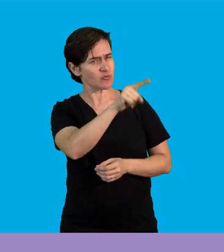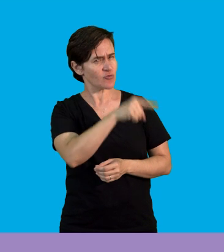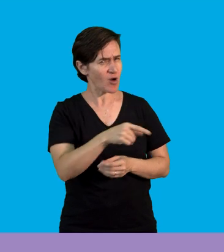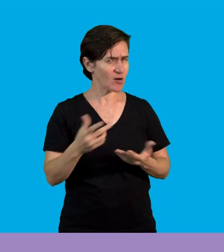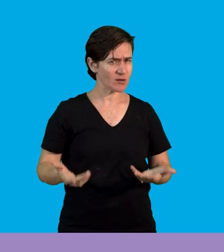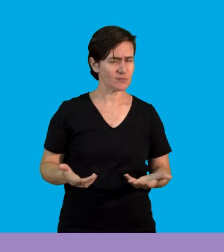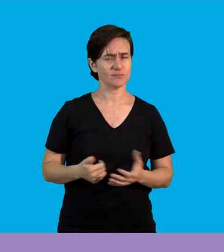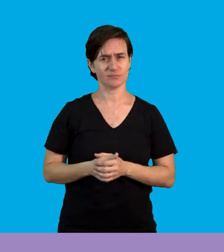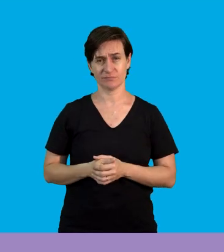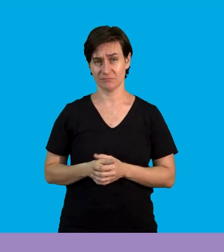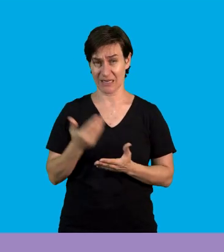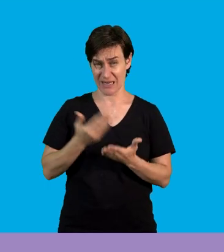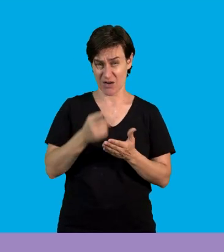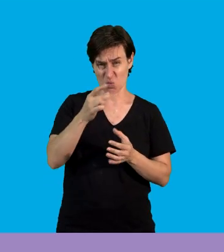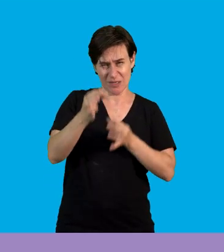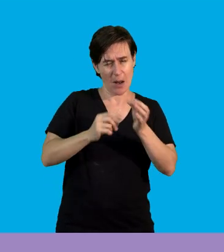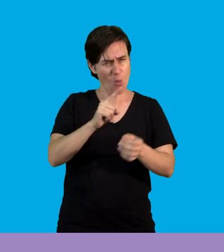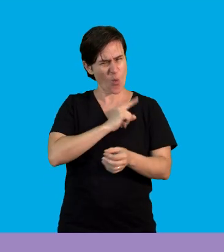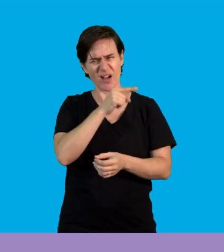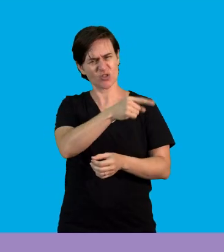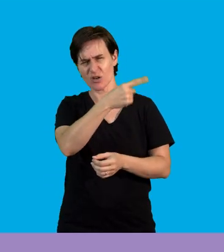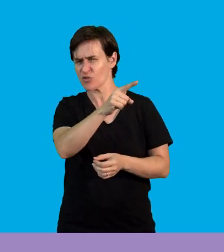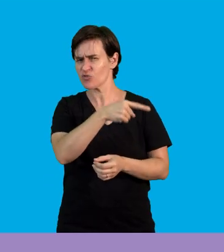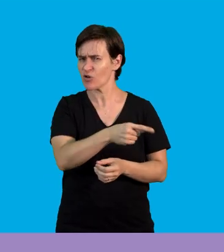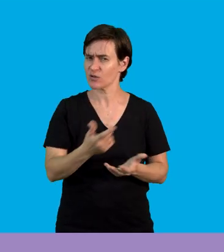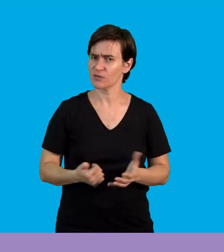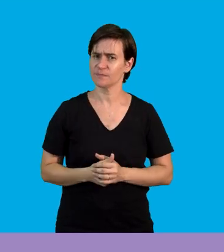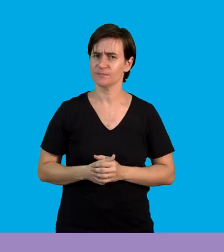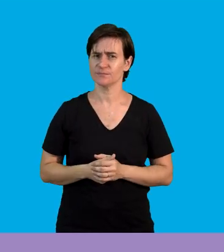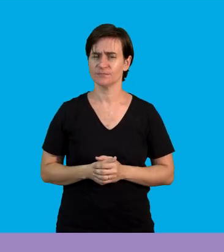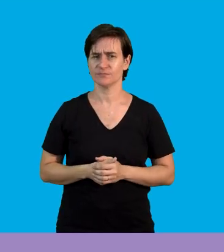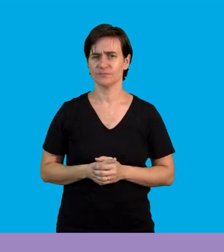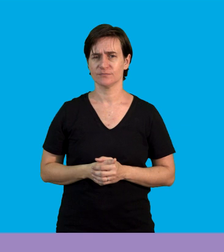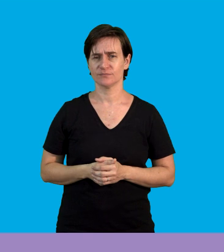wrong? Can you explain why?